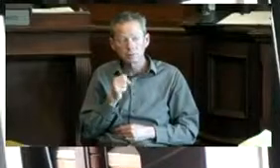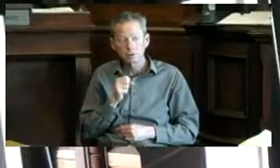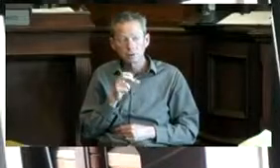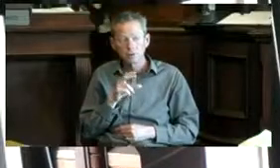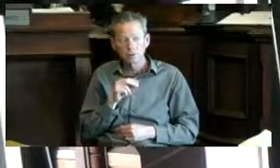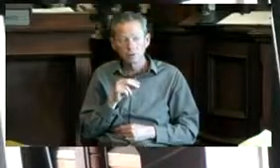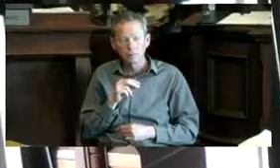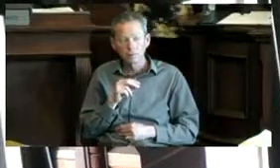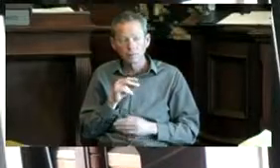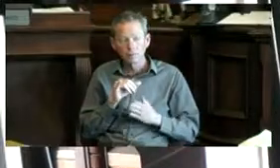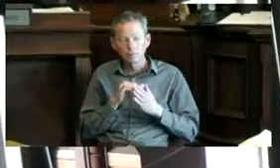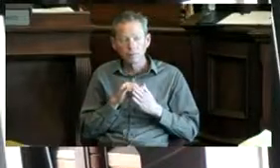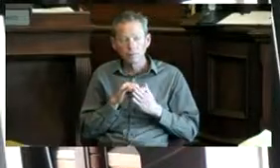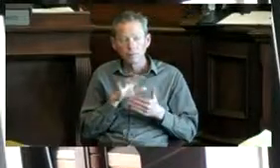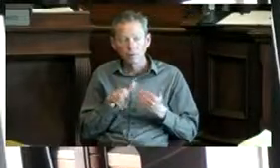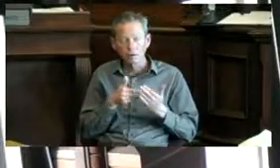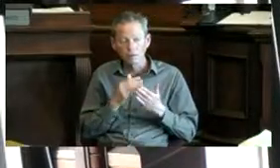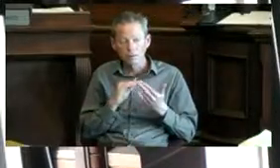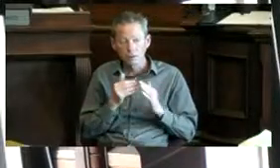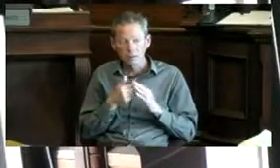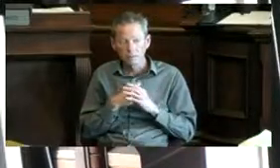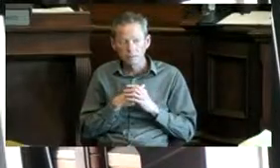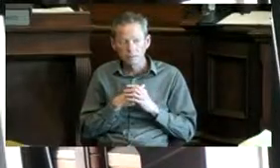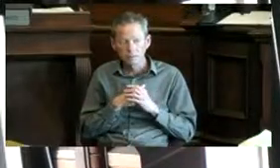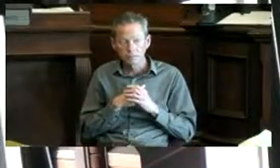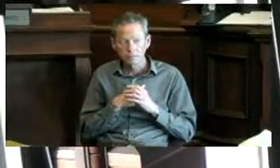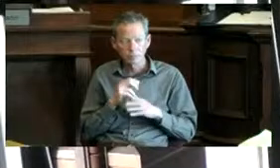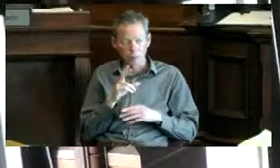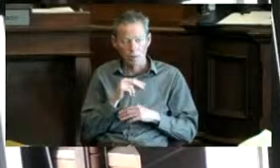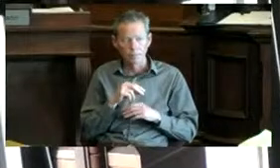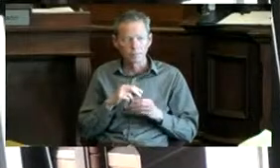whether or not that is all city employees.